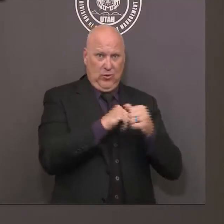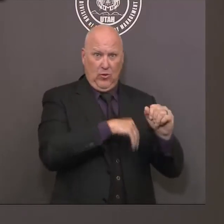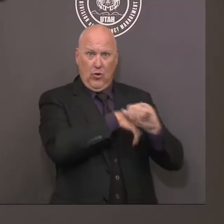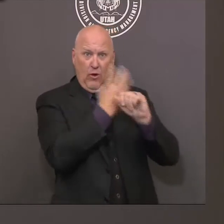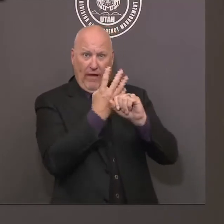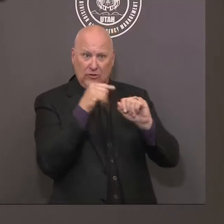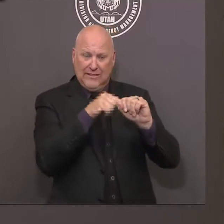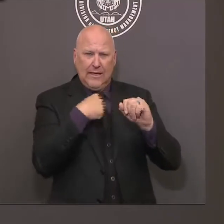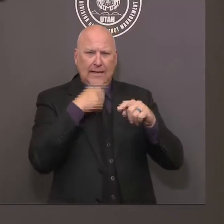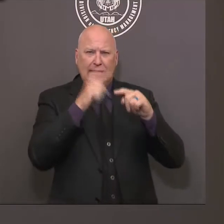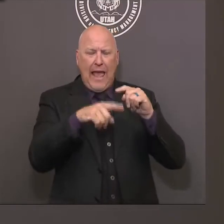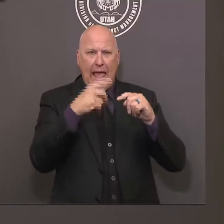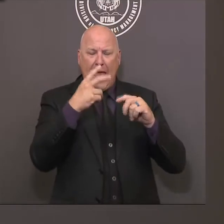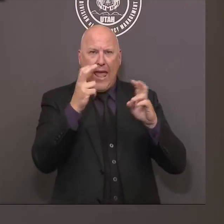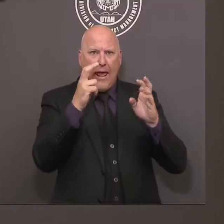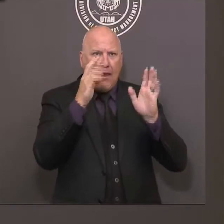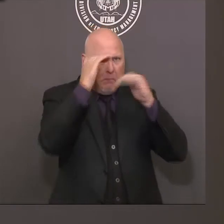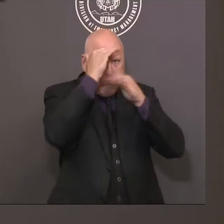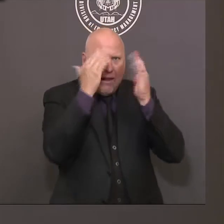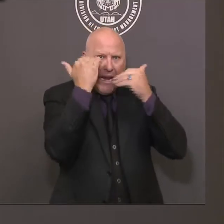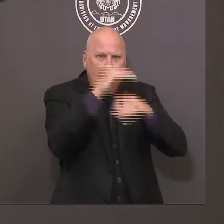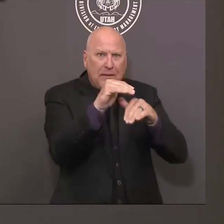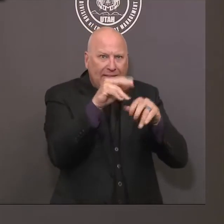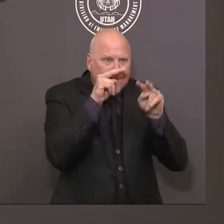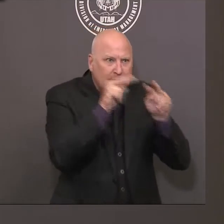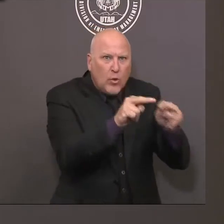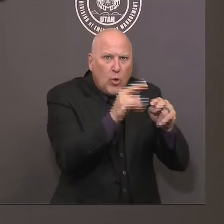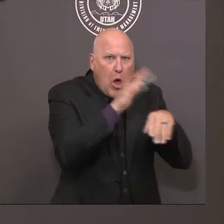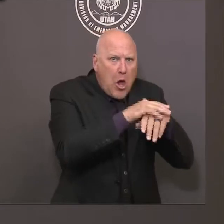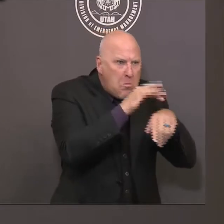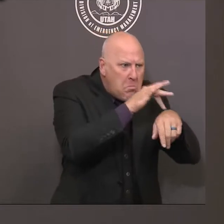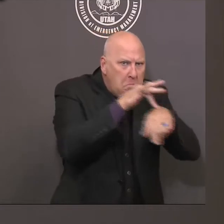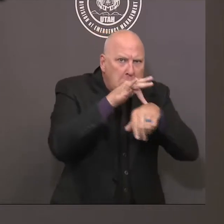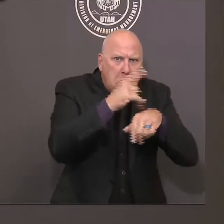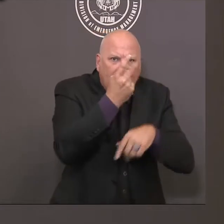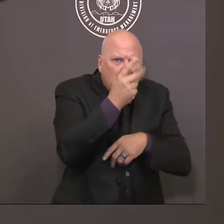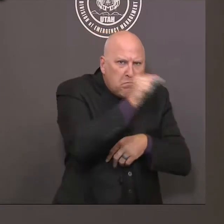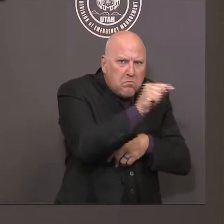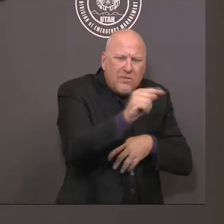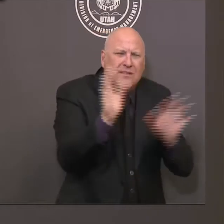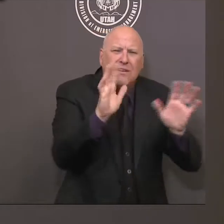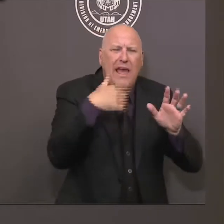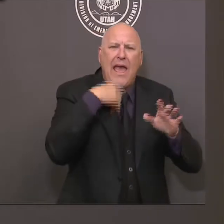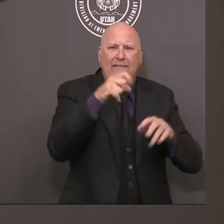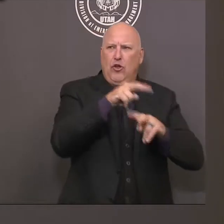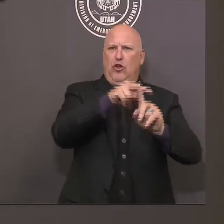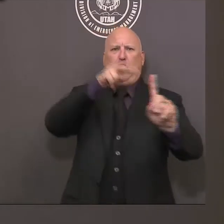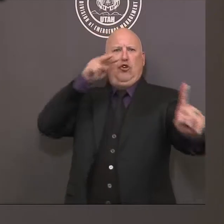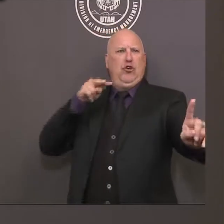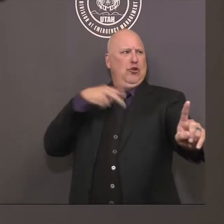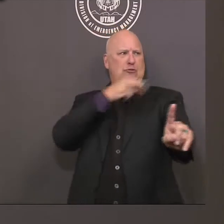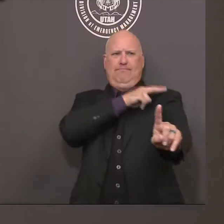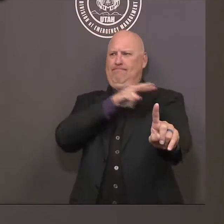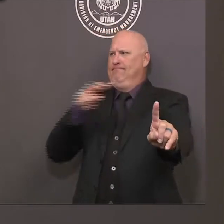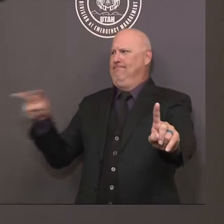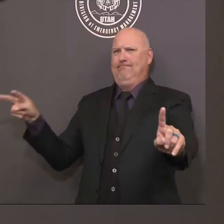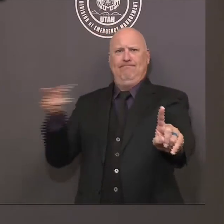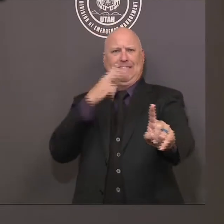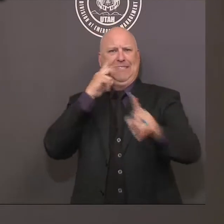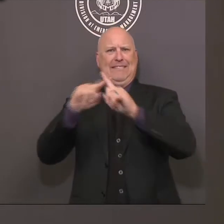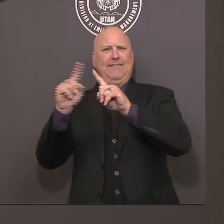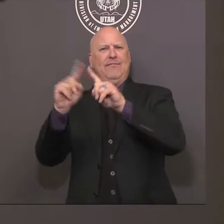March and April fatalities in 2019 and looked at March and April fatalities for